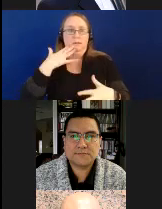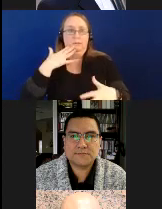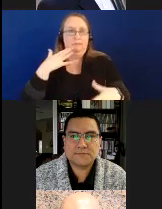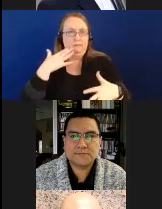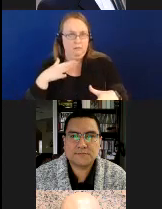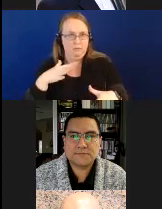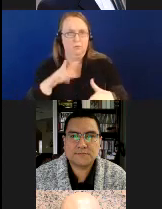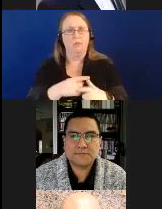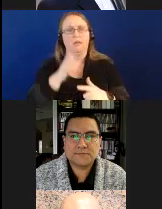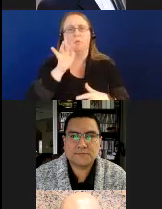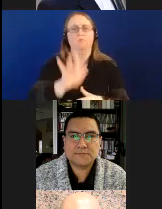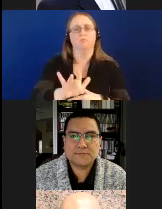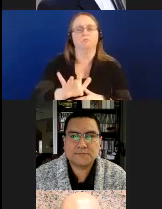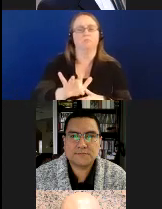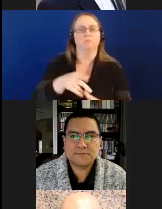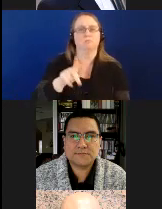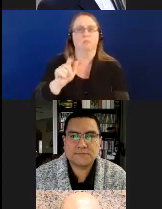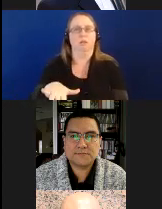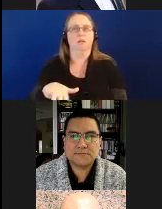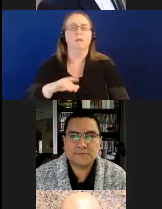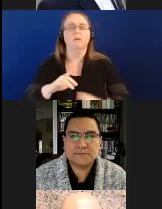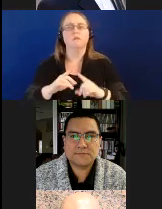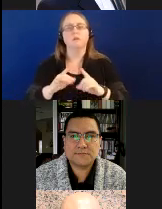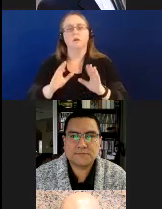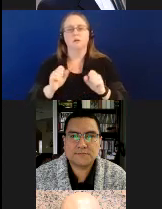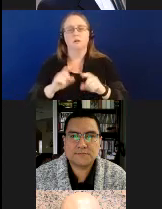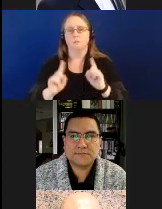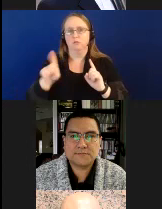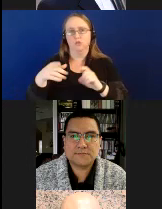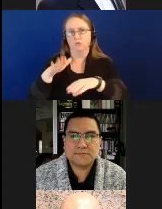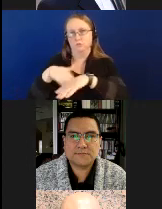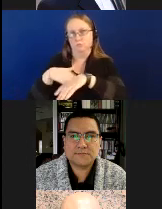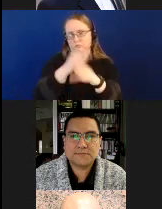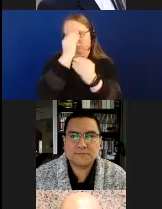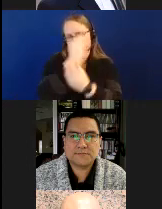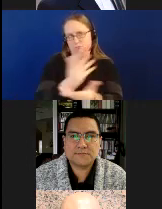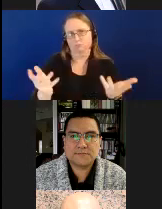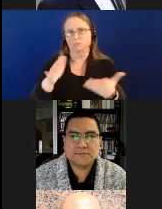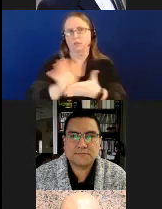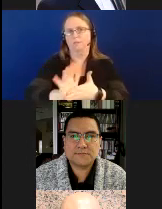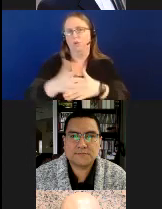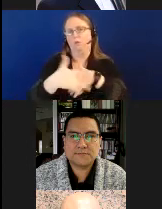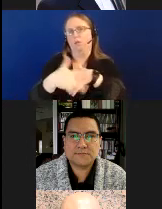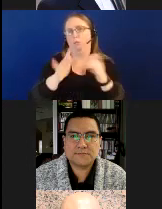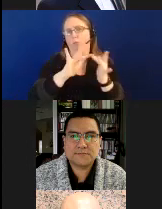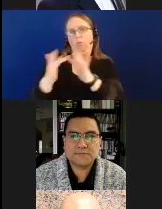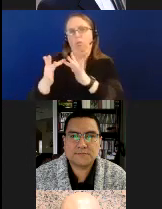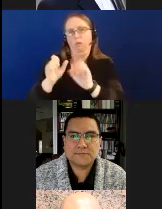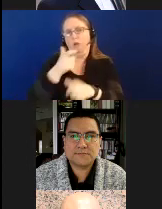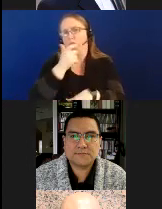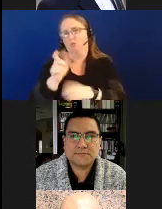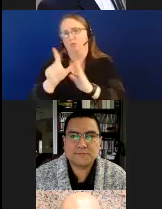going to play this. But just so you all know, this video is also available online, so you can watch it at a later